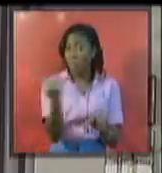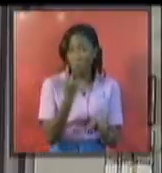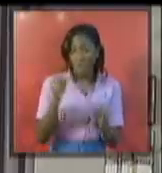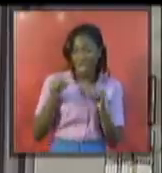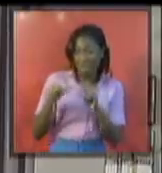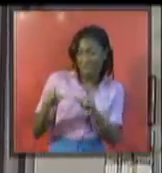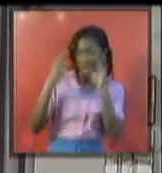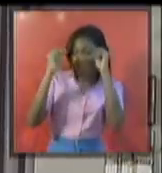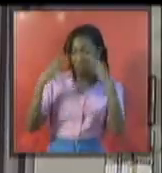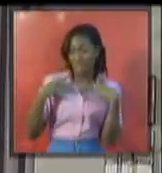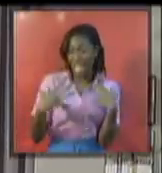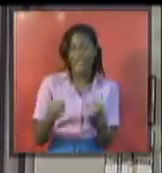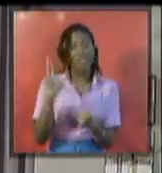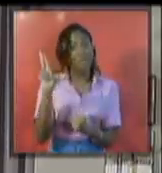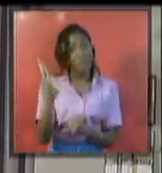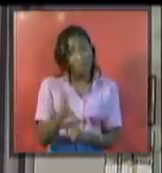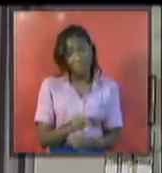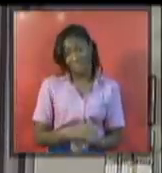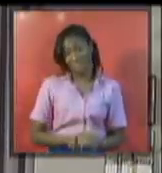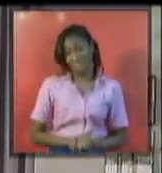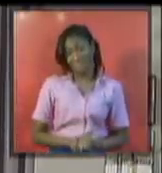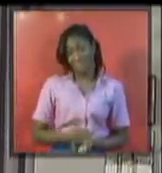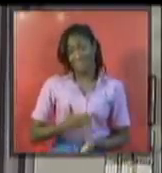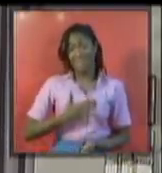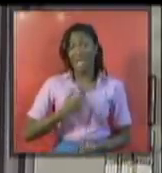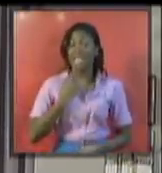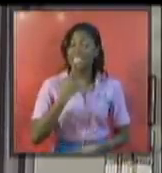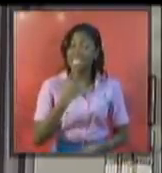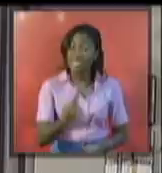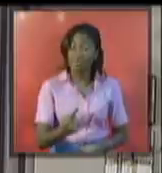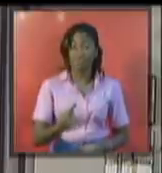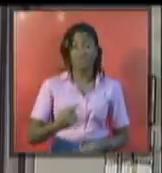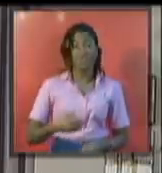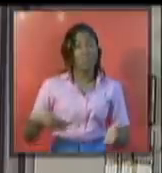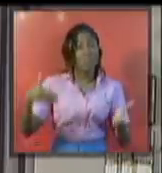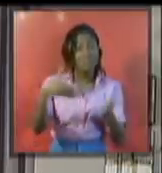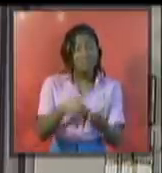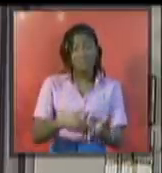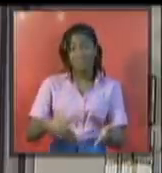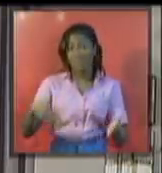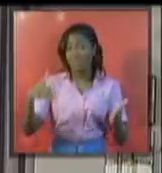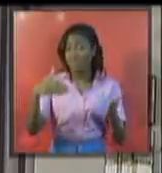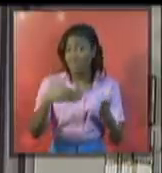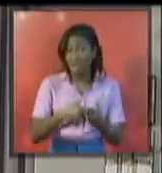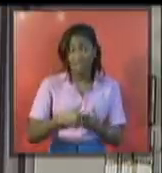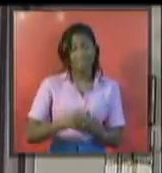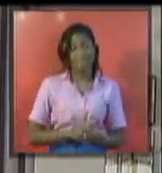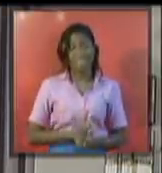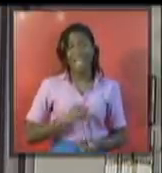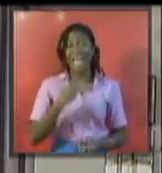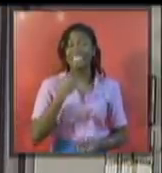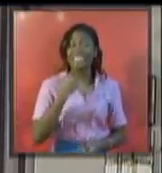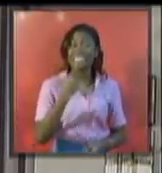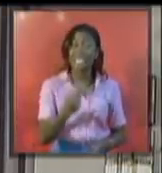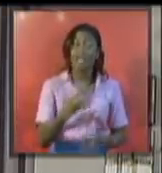As we said, and I remember my words clearly some months ago, as we started to roll back the measures, I said